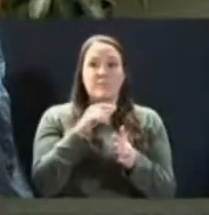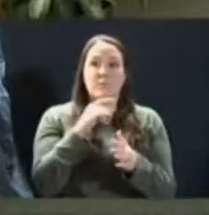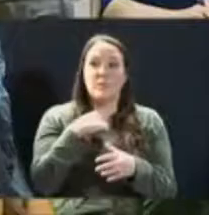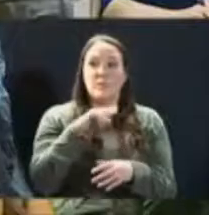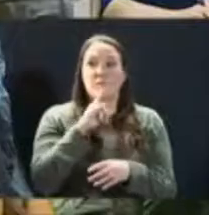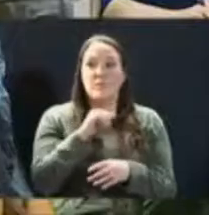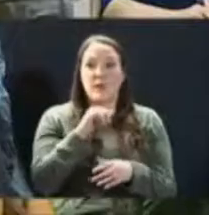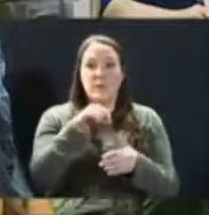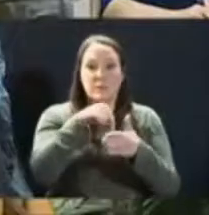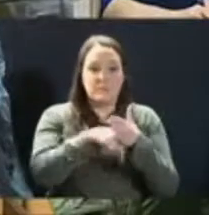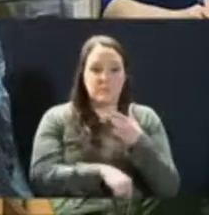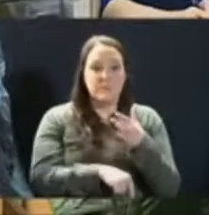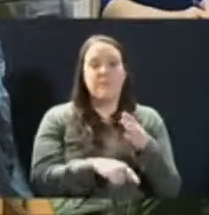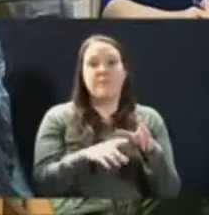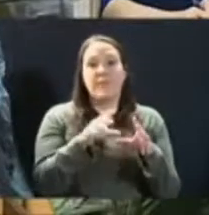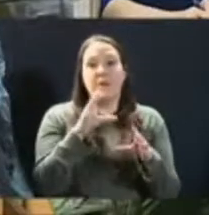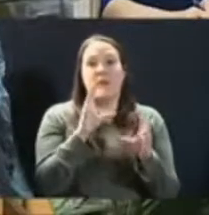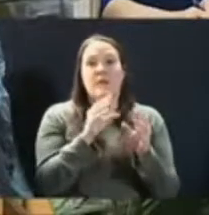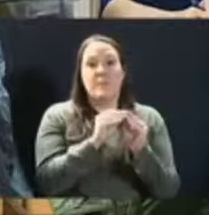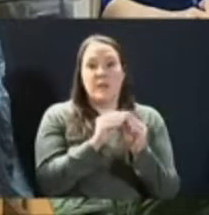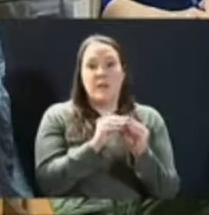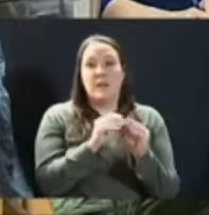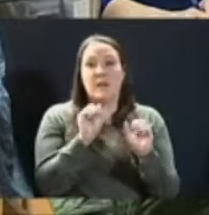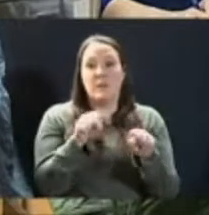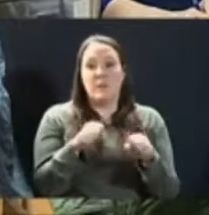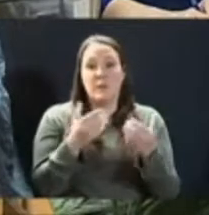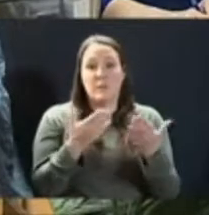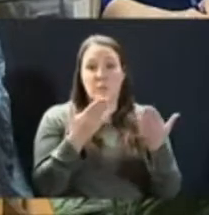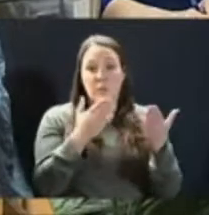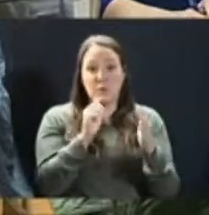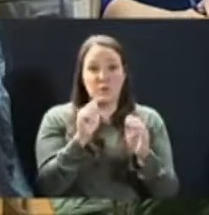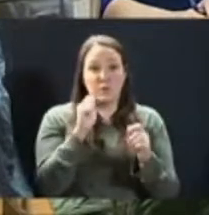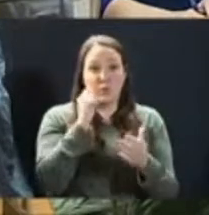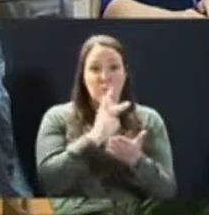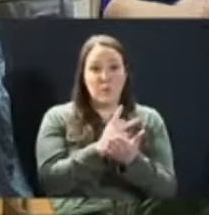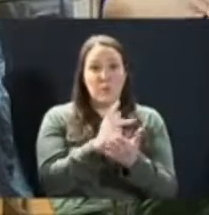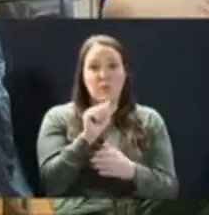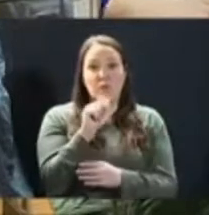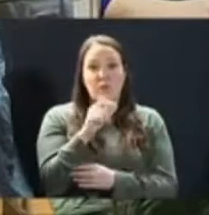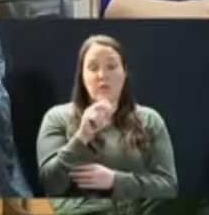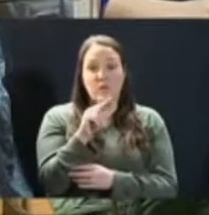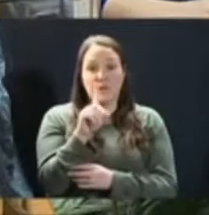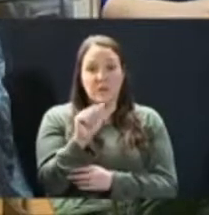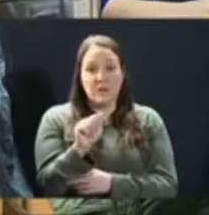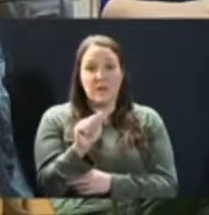meeting. Can we have a motion to approve the agenda? Mr. Watson, do you have a motion?